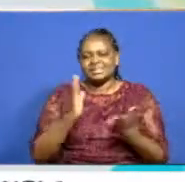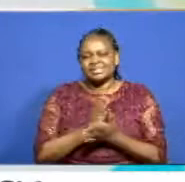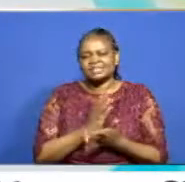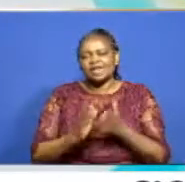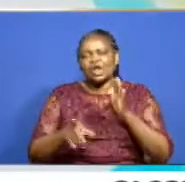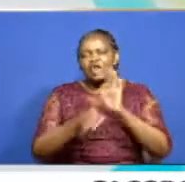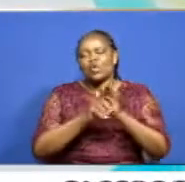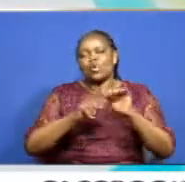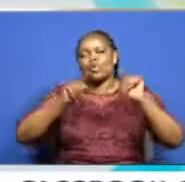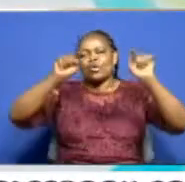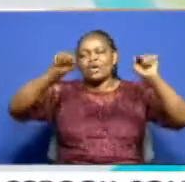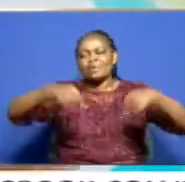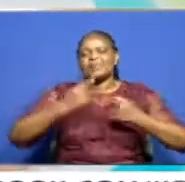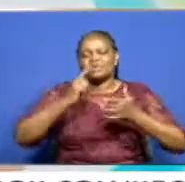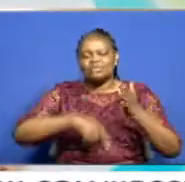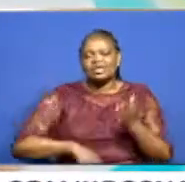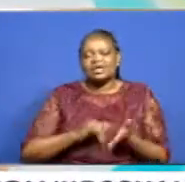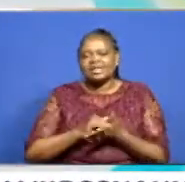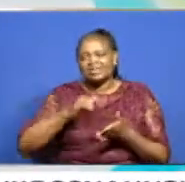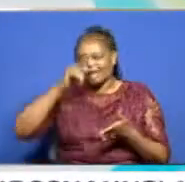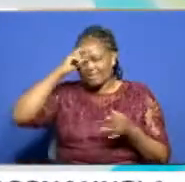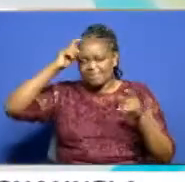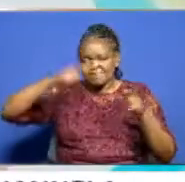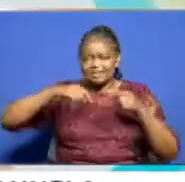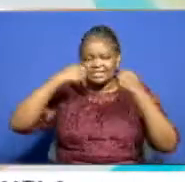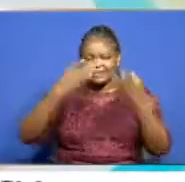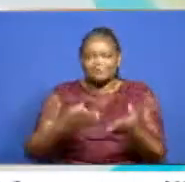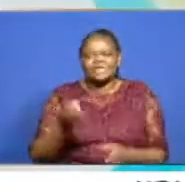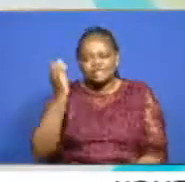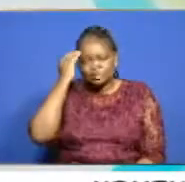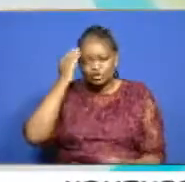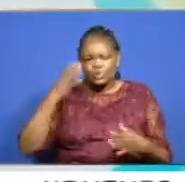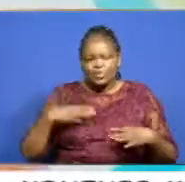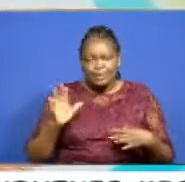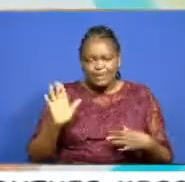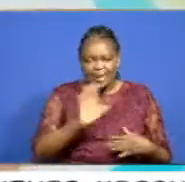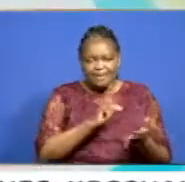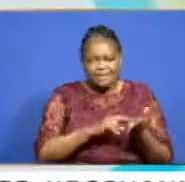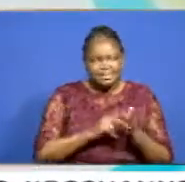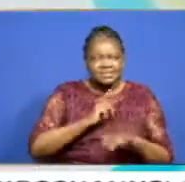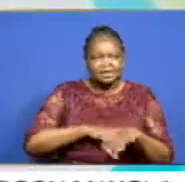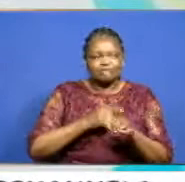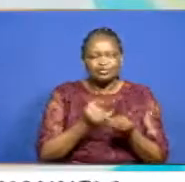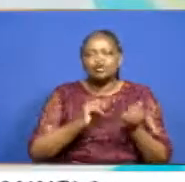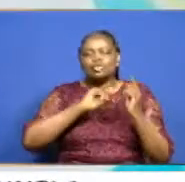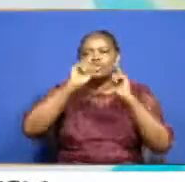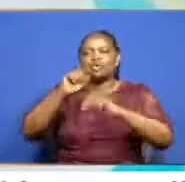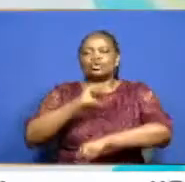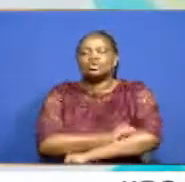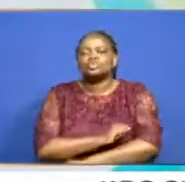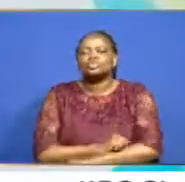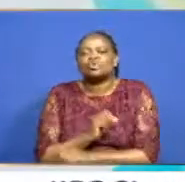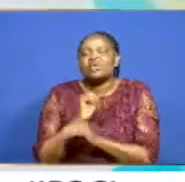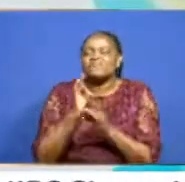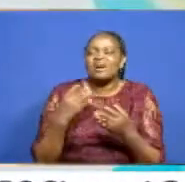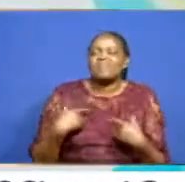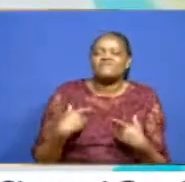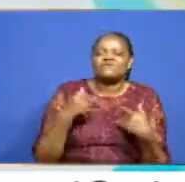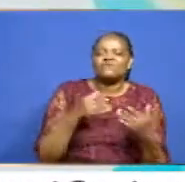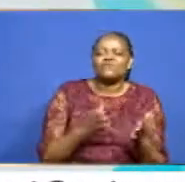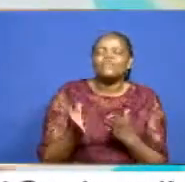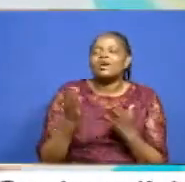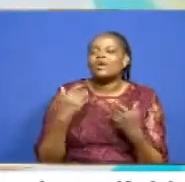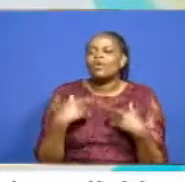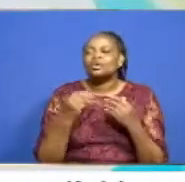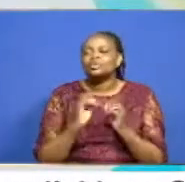government must be able to provide education to the citizens. So when a child goes to school, irrespective of whether there is the infrastructure is there or